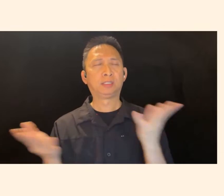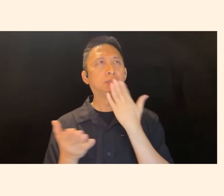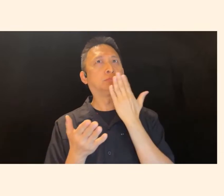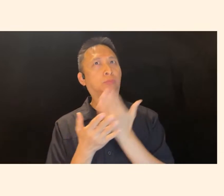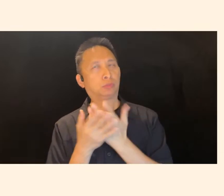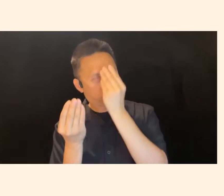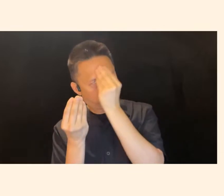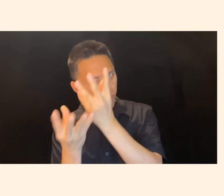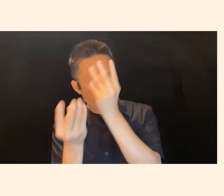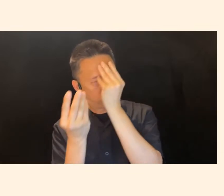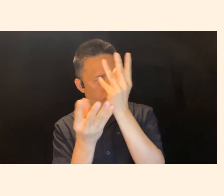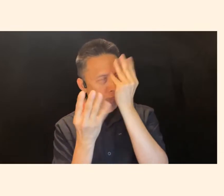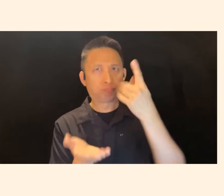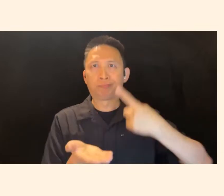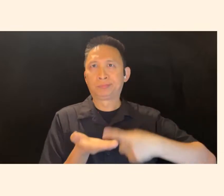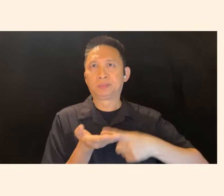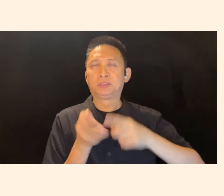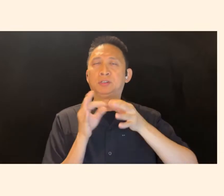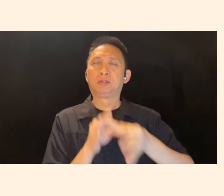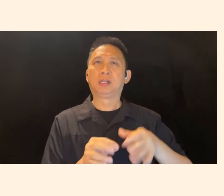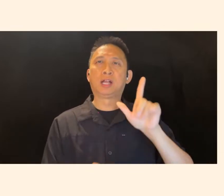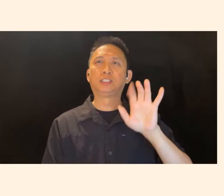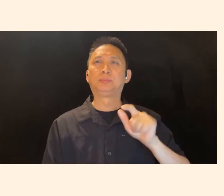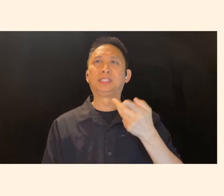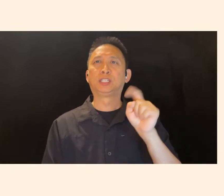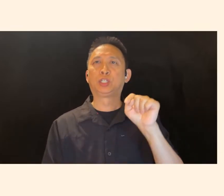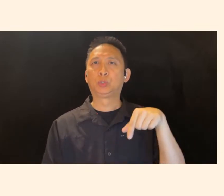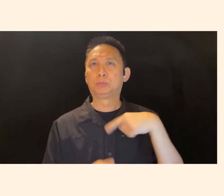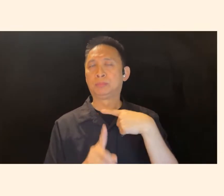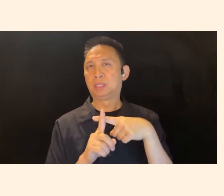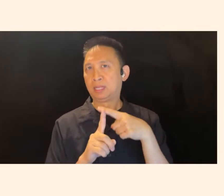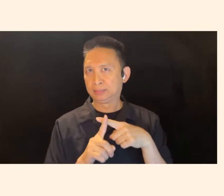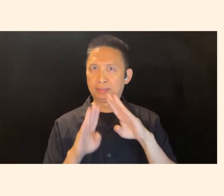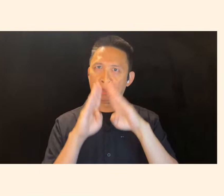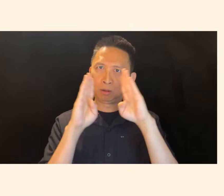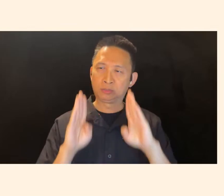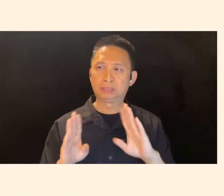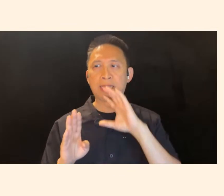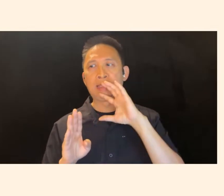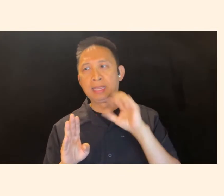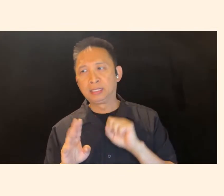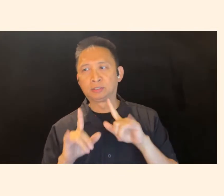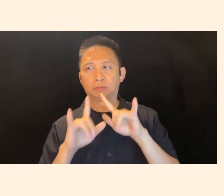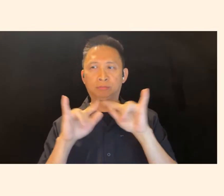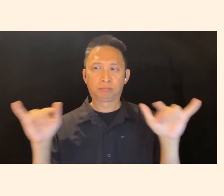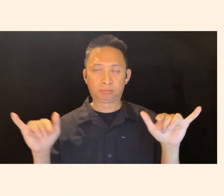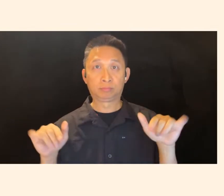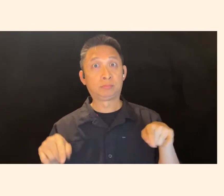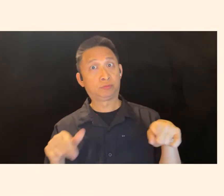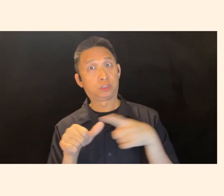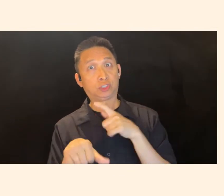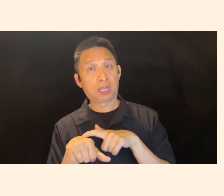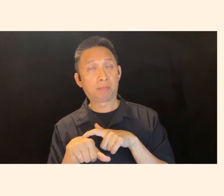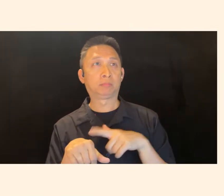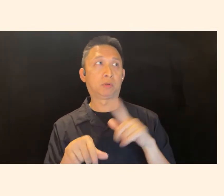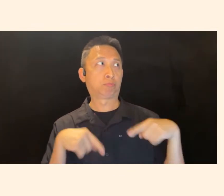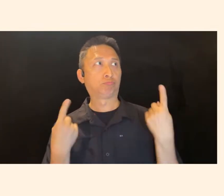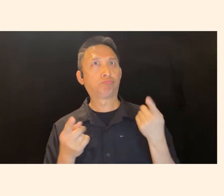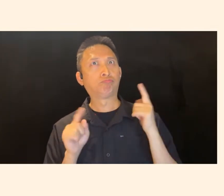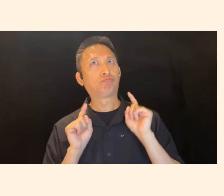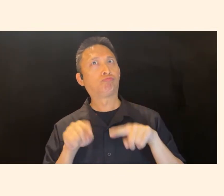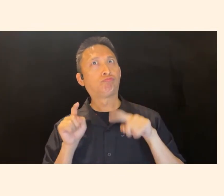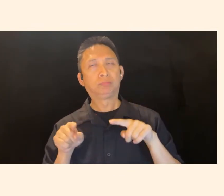on LGBTQ plus aging in housing. Whether you're a familiar face or a first-time participant, we trust that you'll find today's